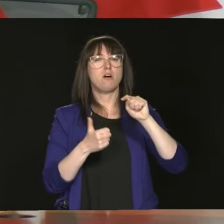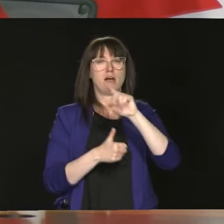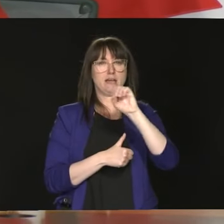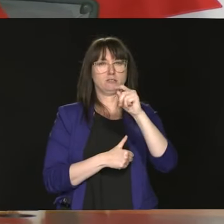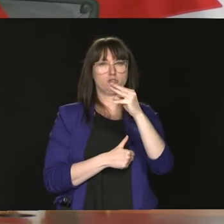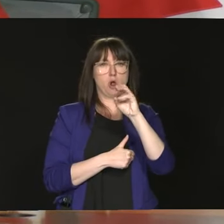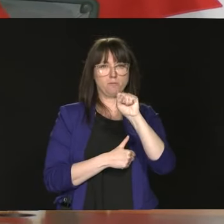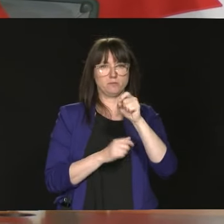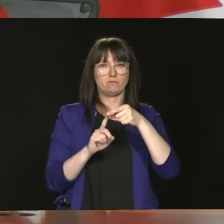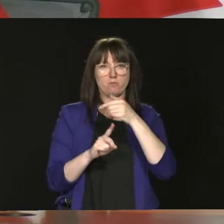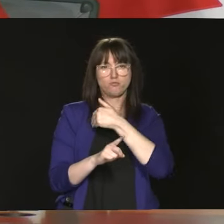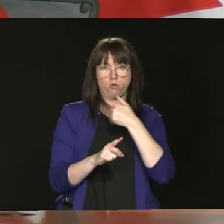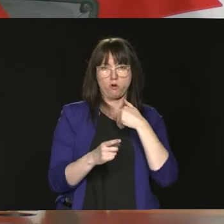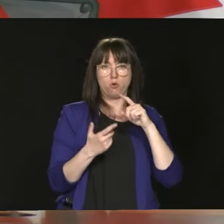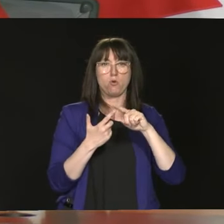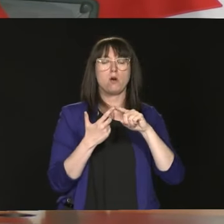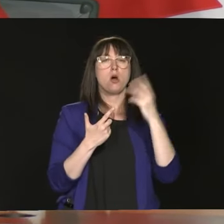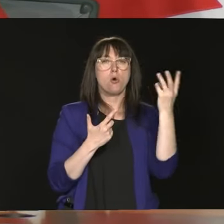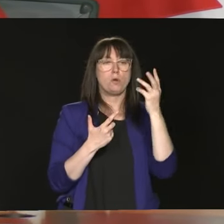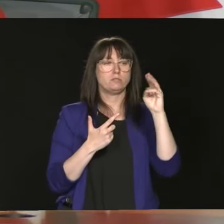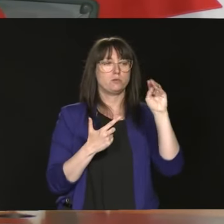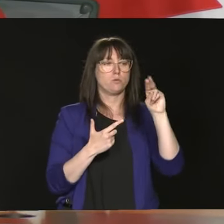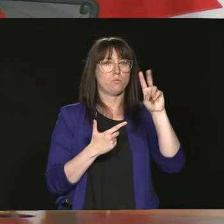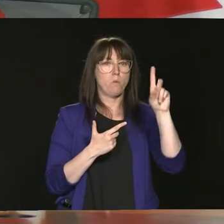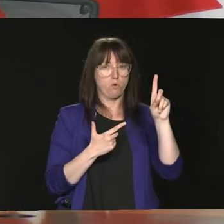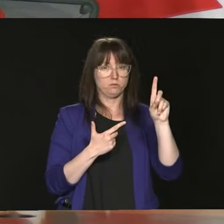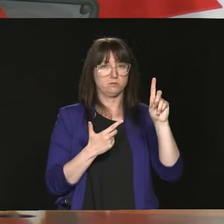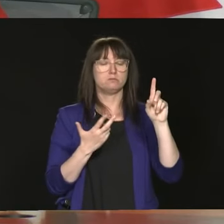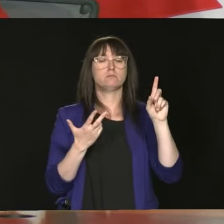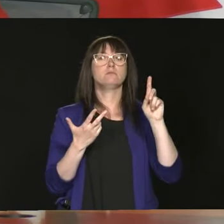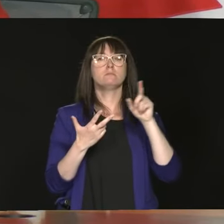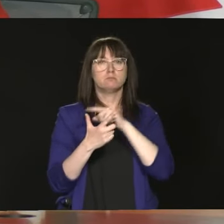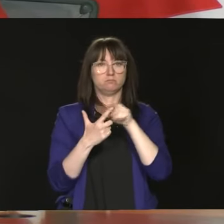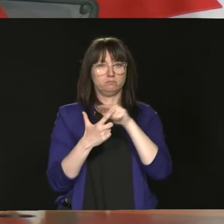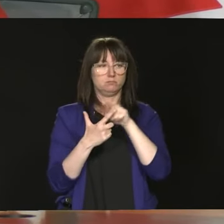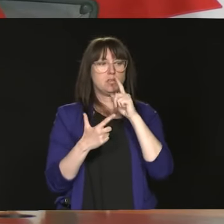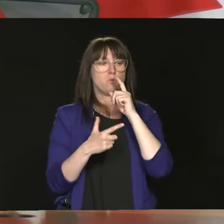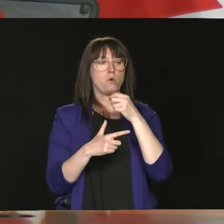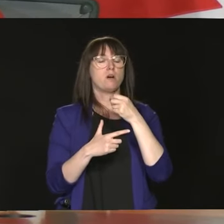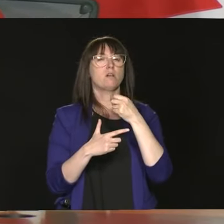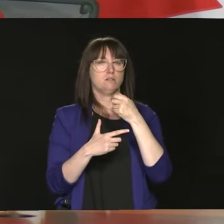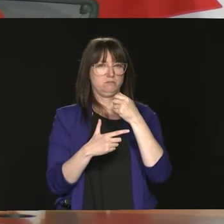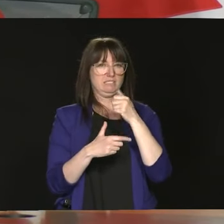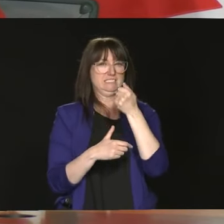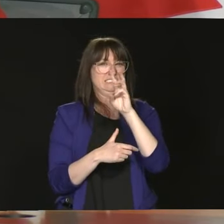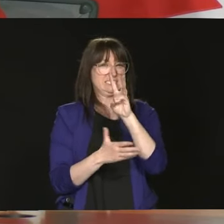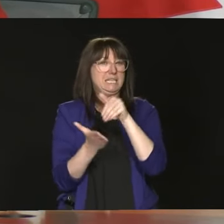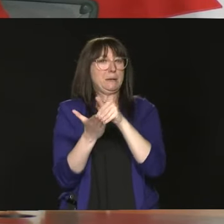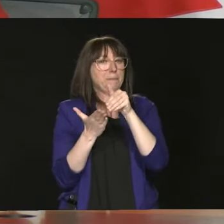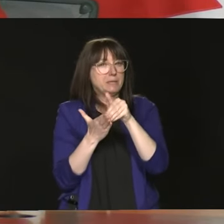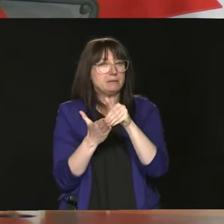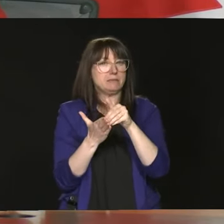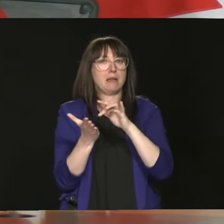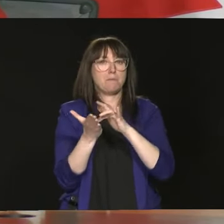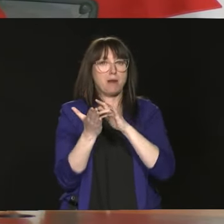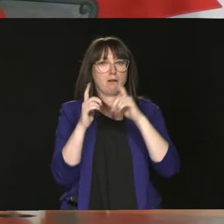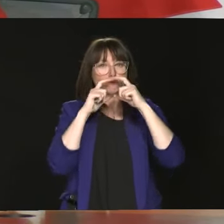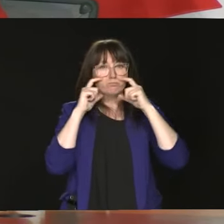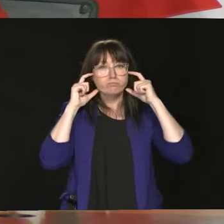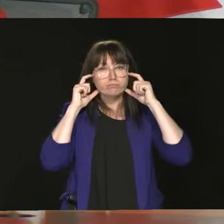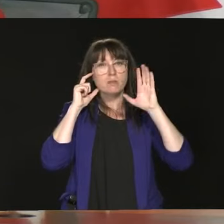out of Windsor, Ontario, to produce a total of 16 million medical face shields. The third